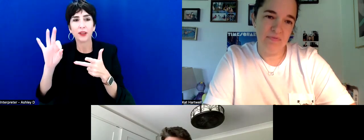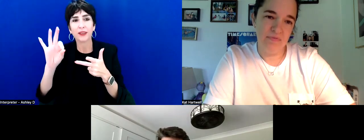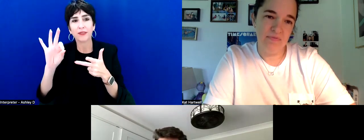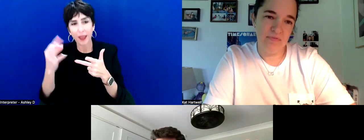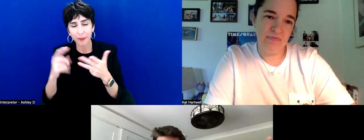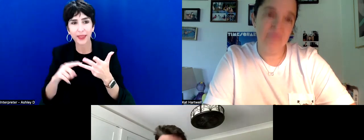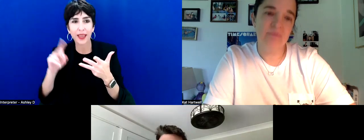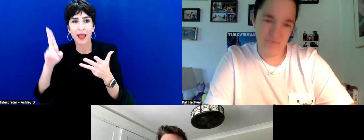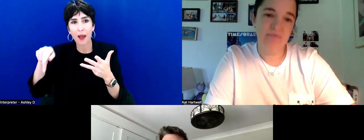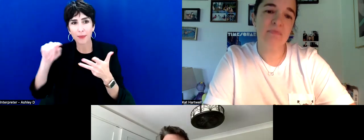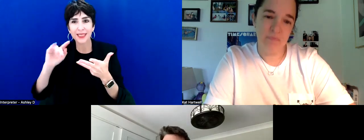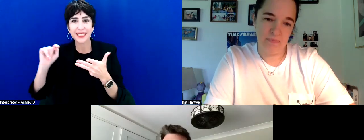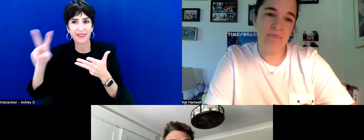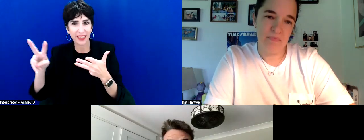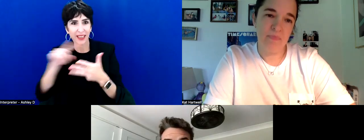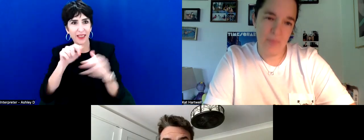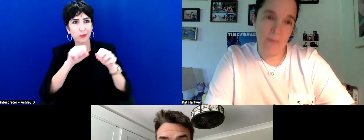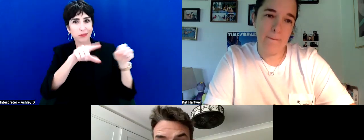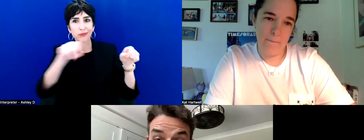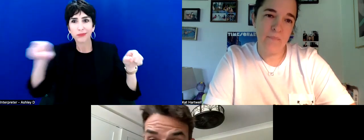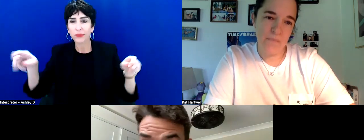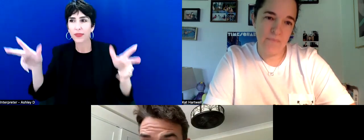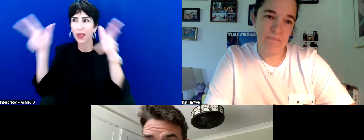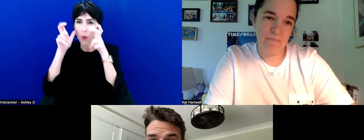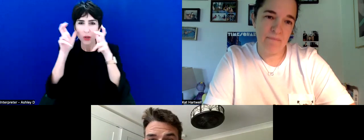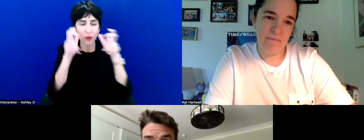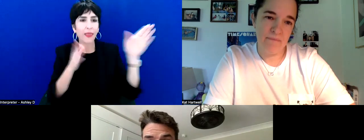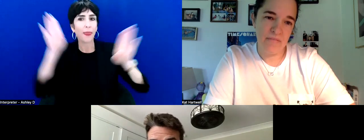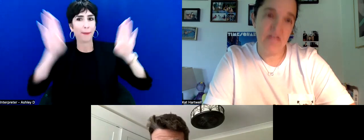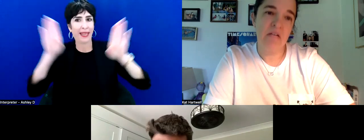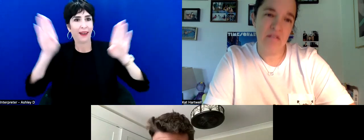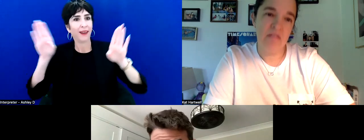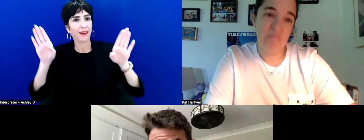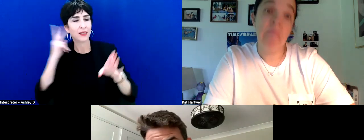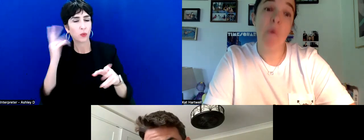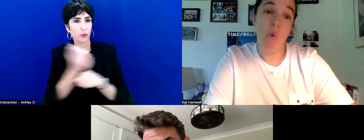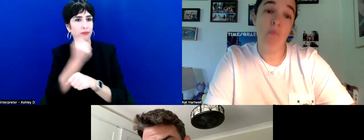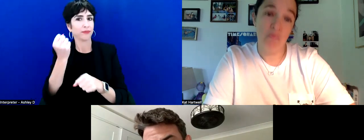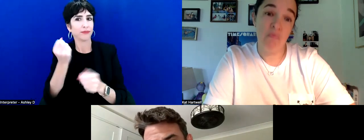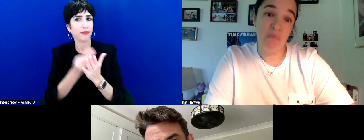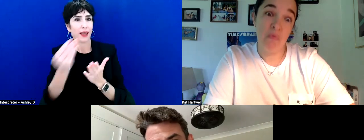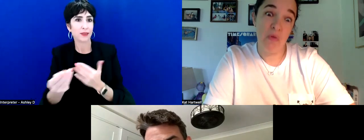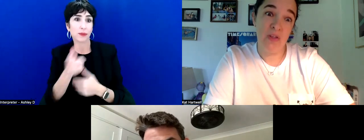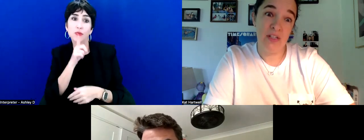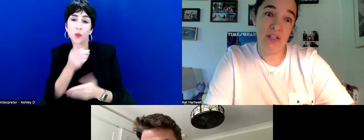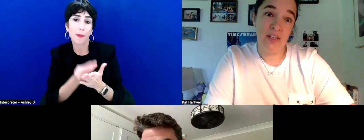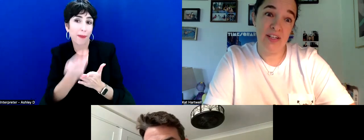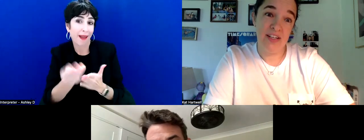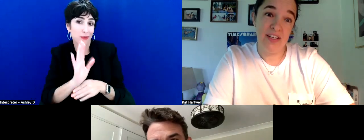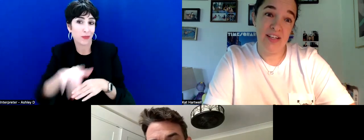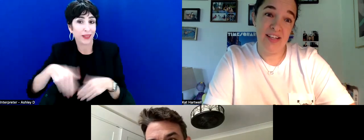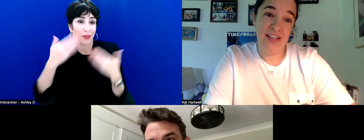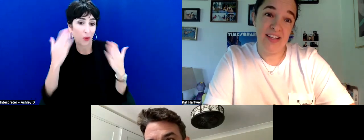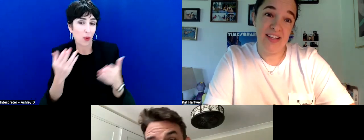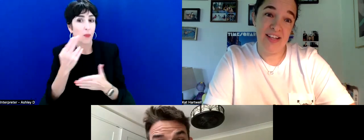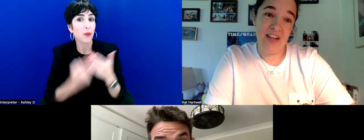and people they watch them and then they bid on it. And so I don't know who's going to buy these ones yet, but they're